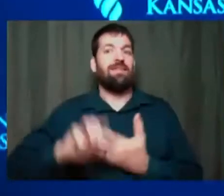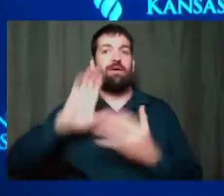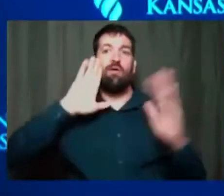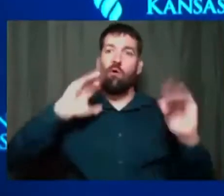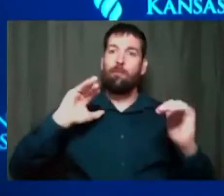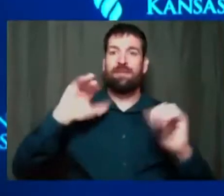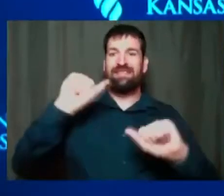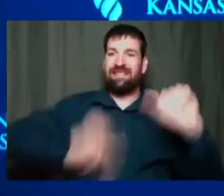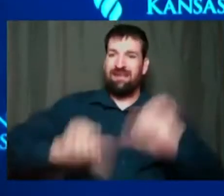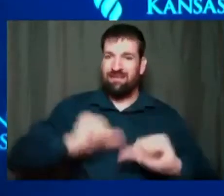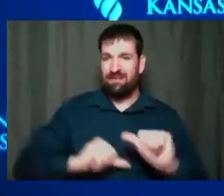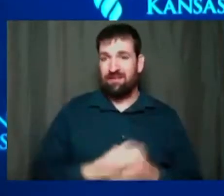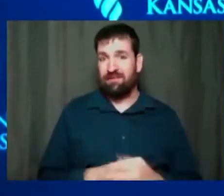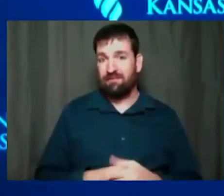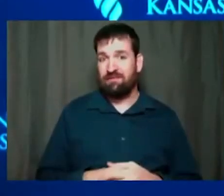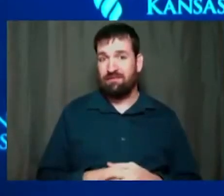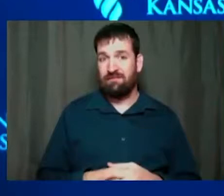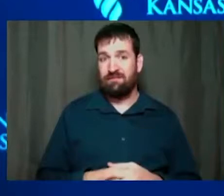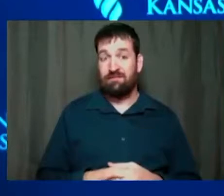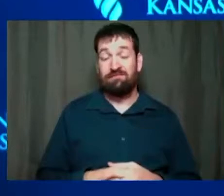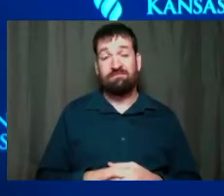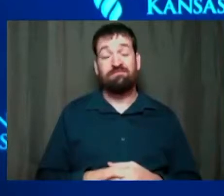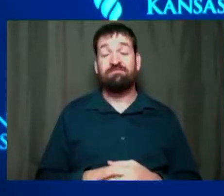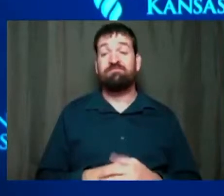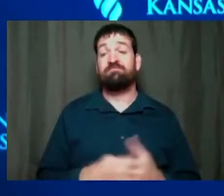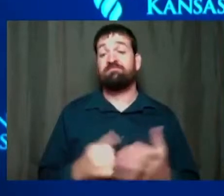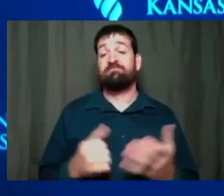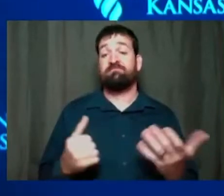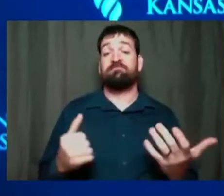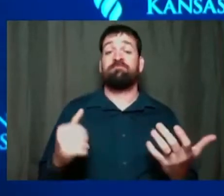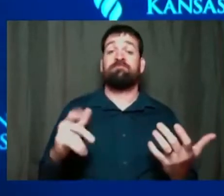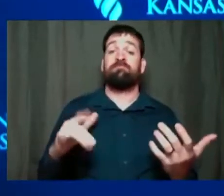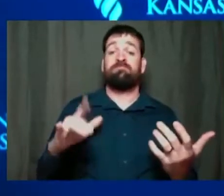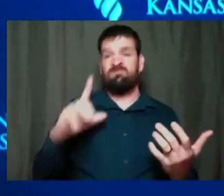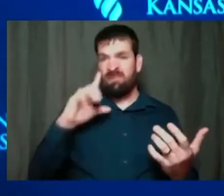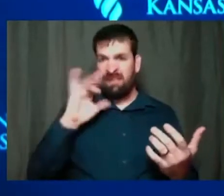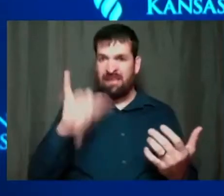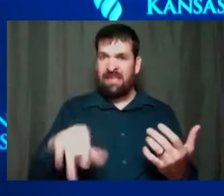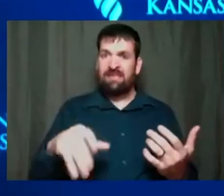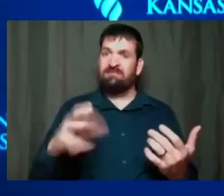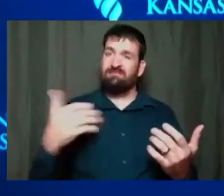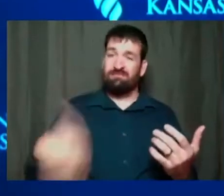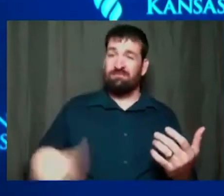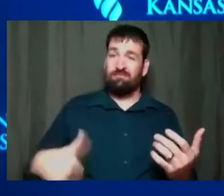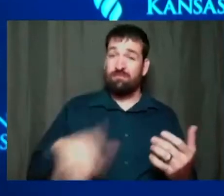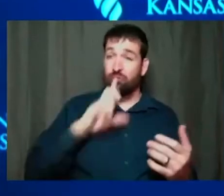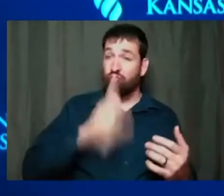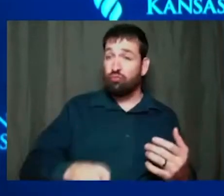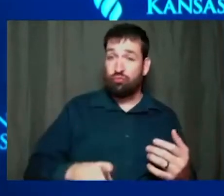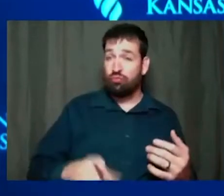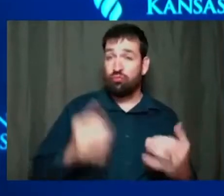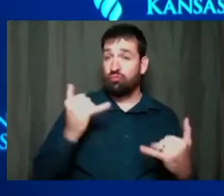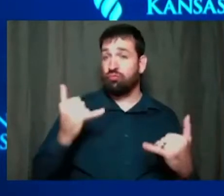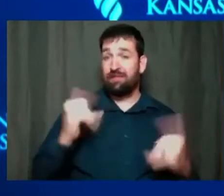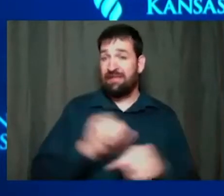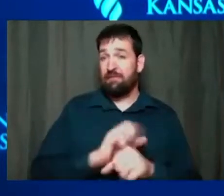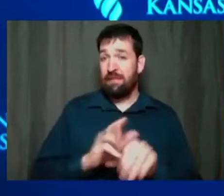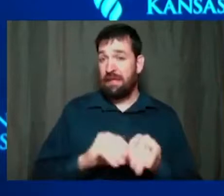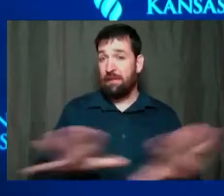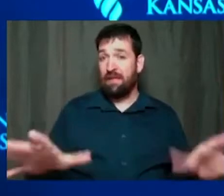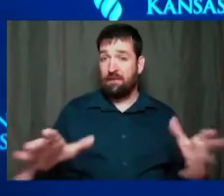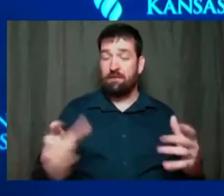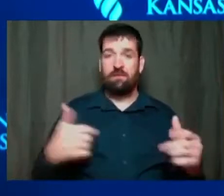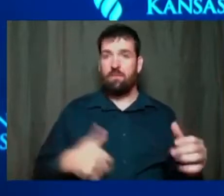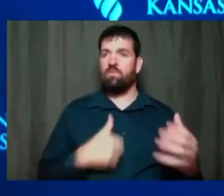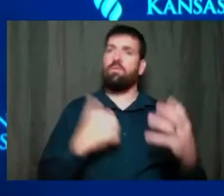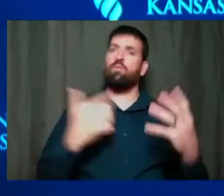us out of the darkness, and I think that's really been true in this pandemic, because as much as we want to say we're going